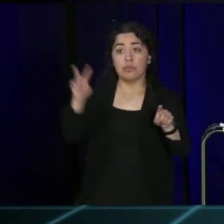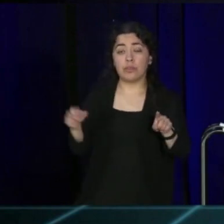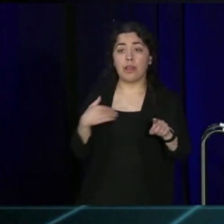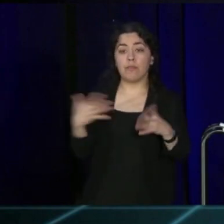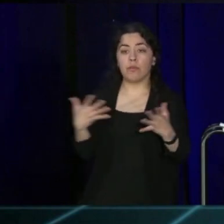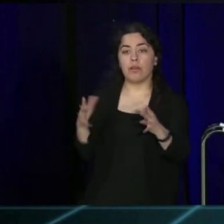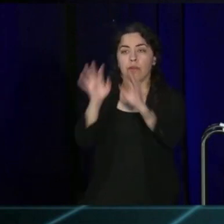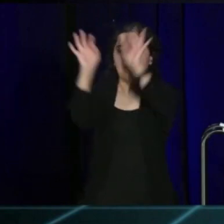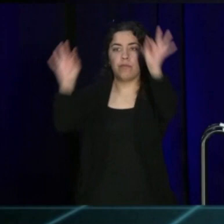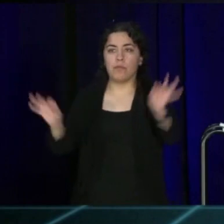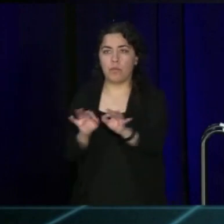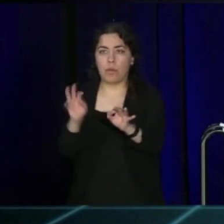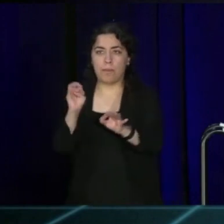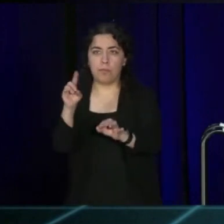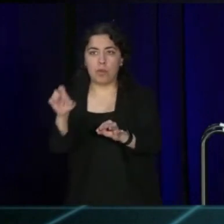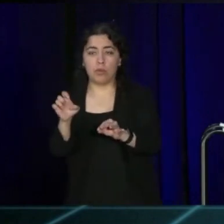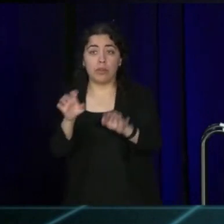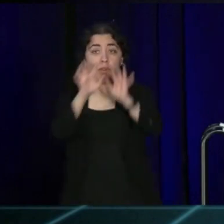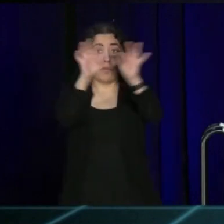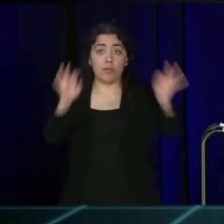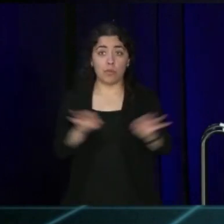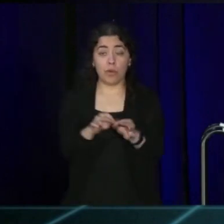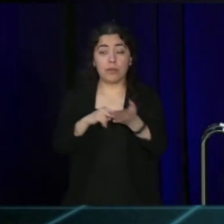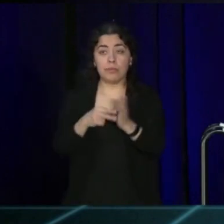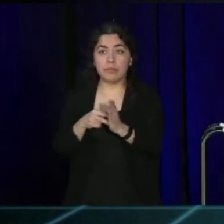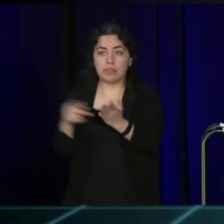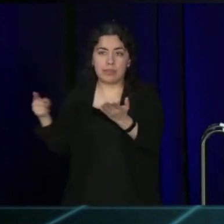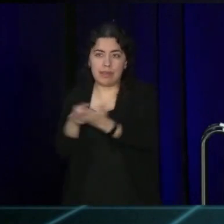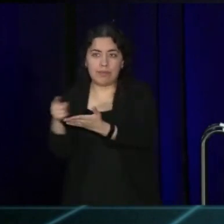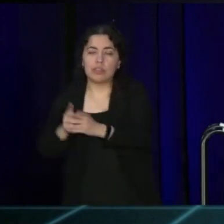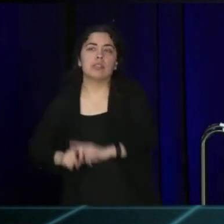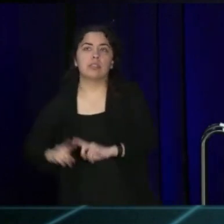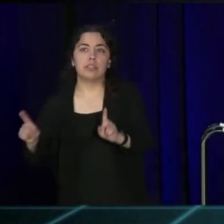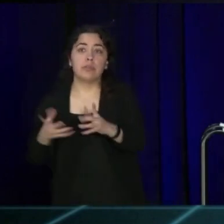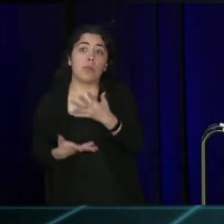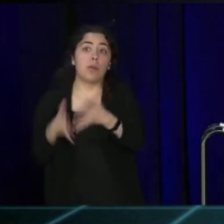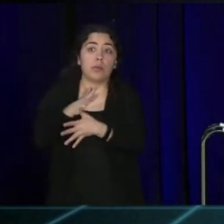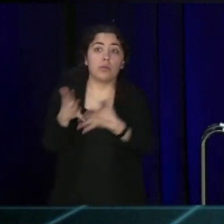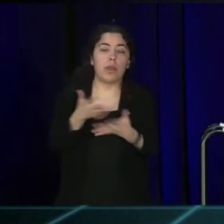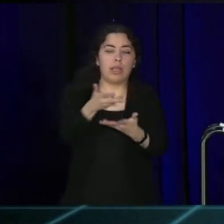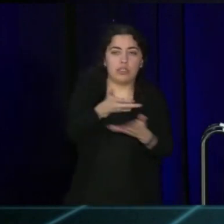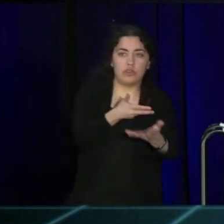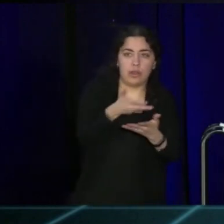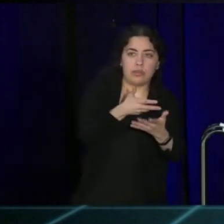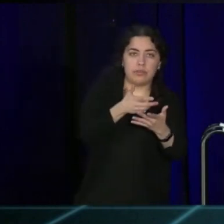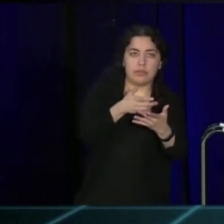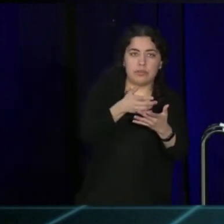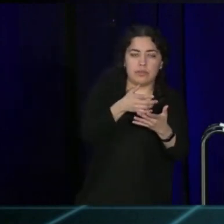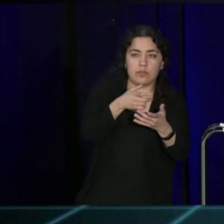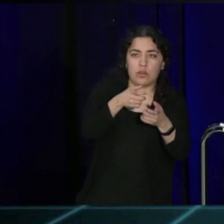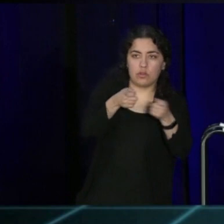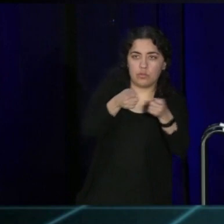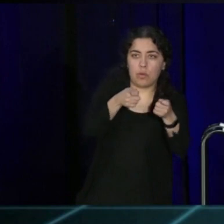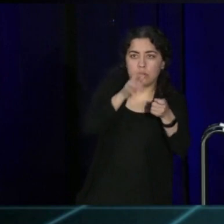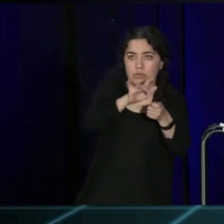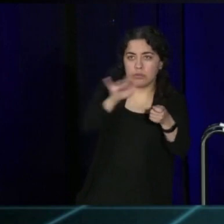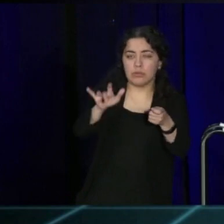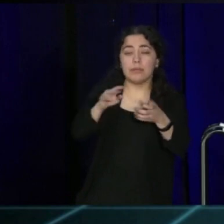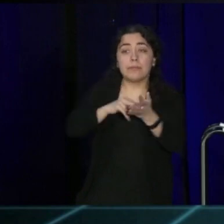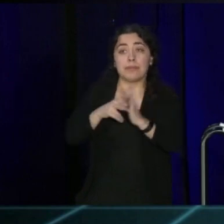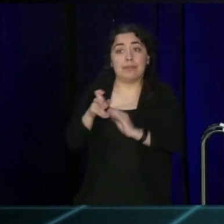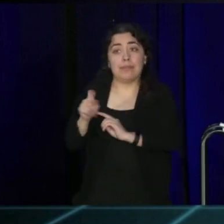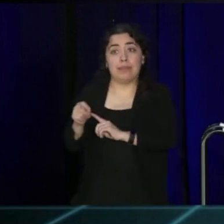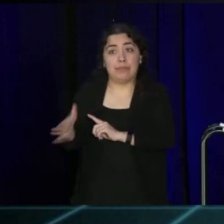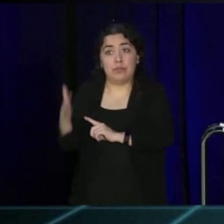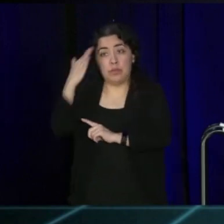encounter a form, they change their navigation strategy and start prioritizing interactive controls. Therefore, text nodes, like here, might be